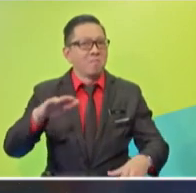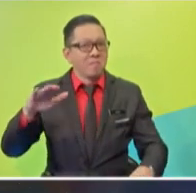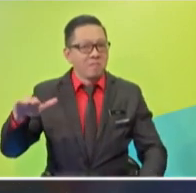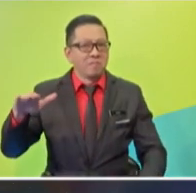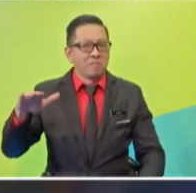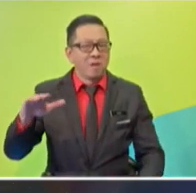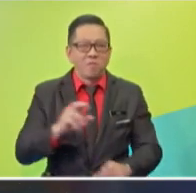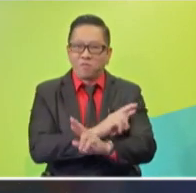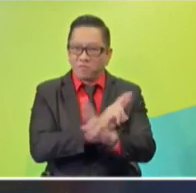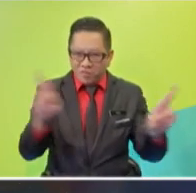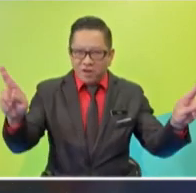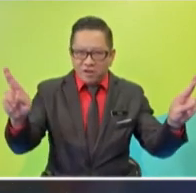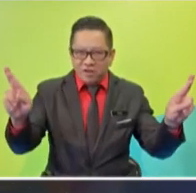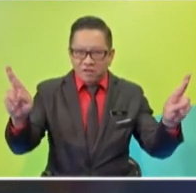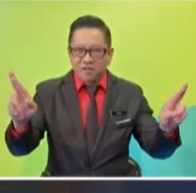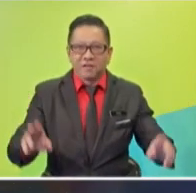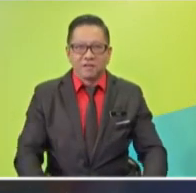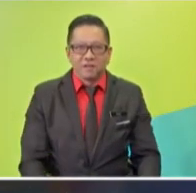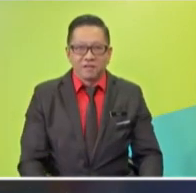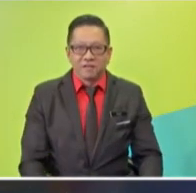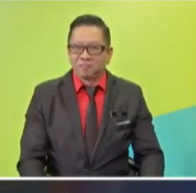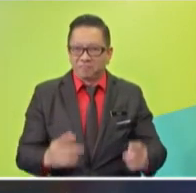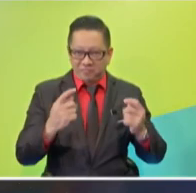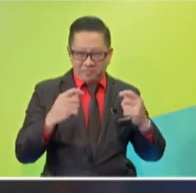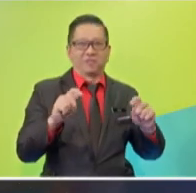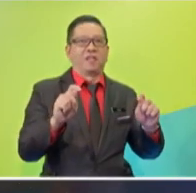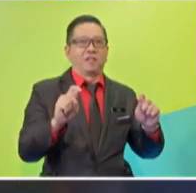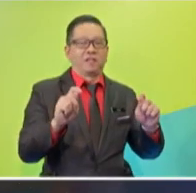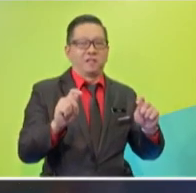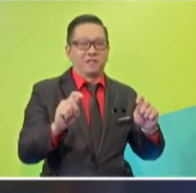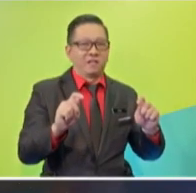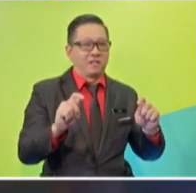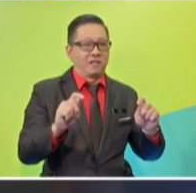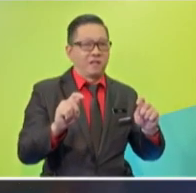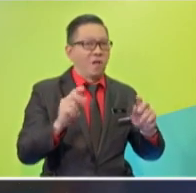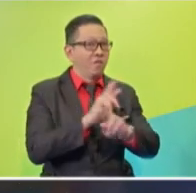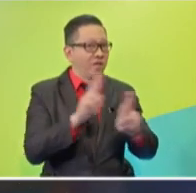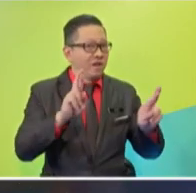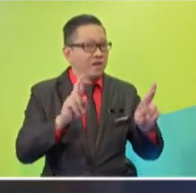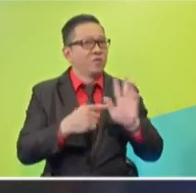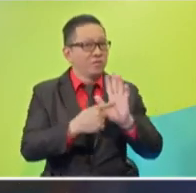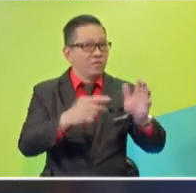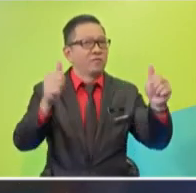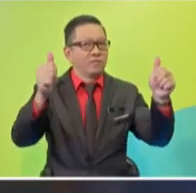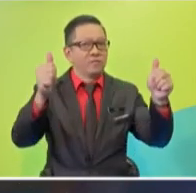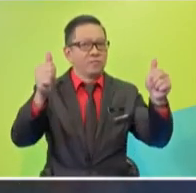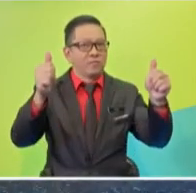ready? Yeah, a chance to attempt for this activity. If you are ready, boys and girls, show us thumbs up.